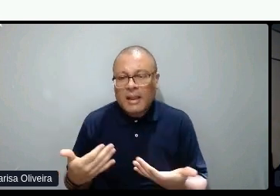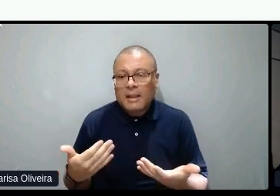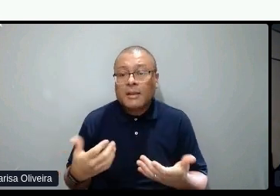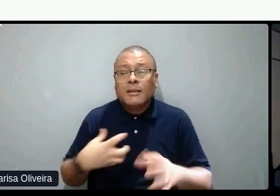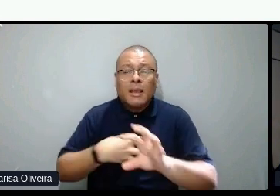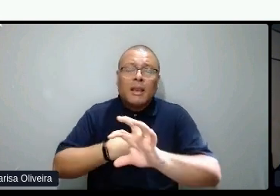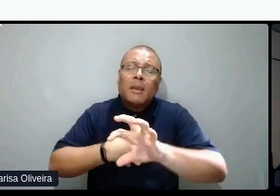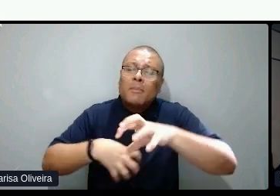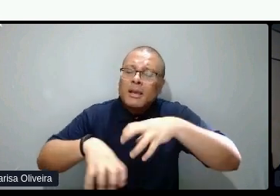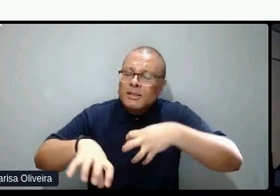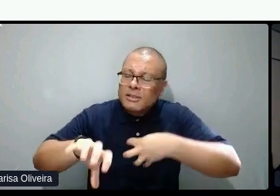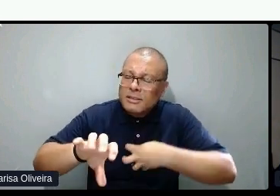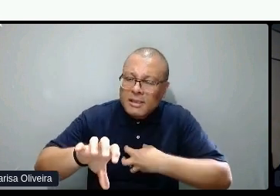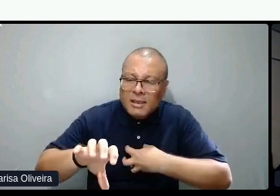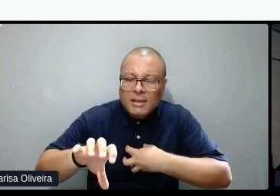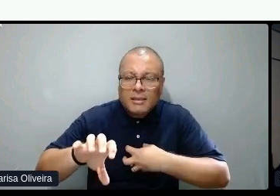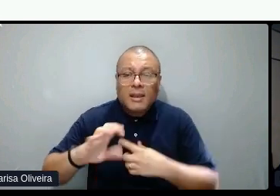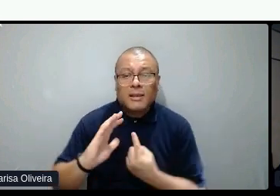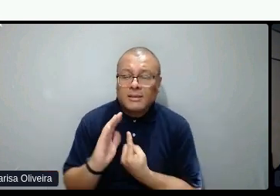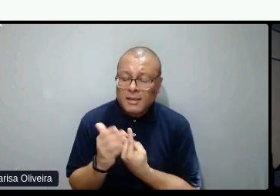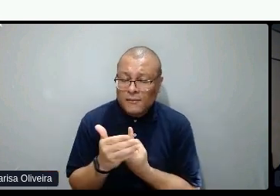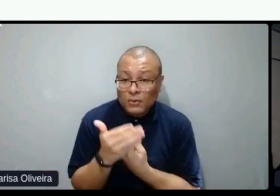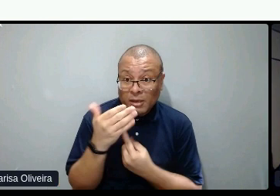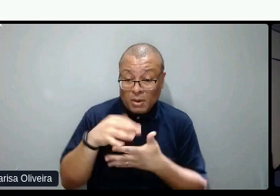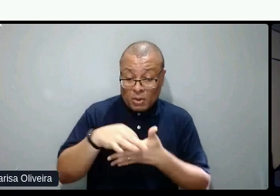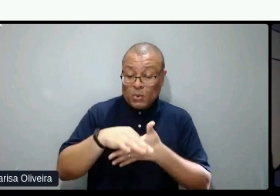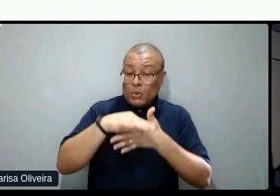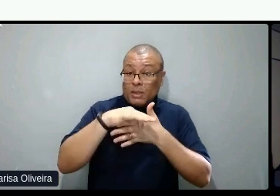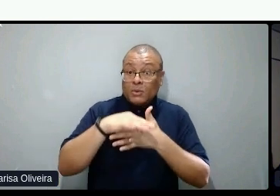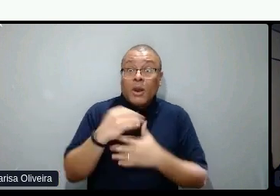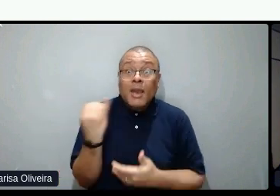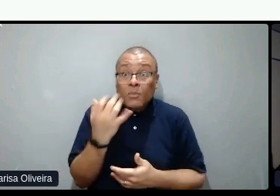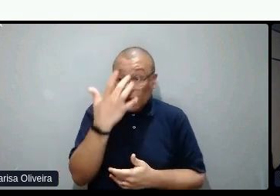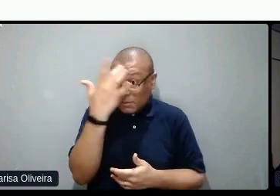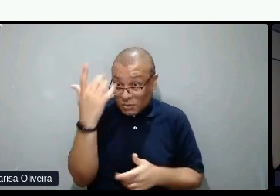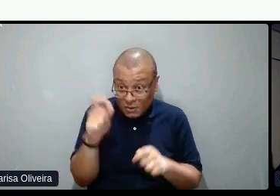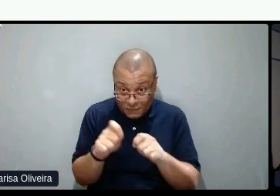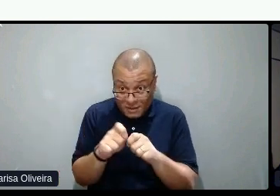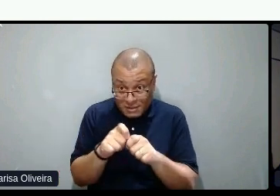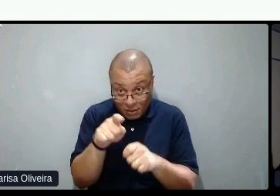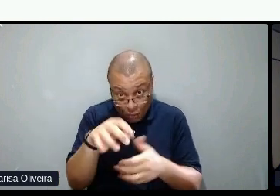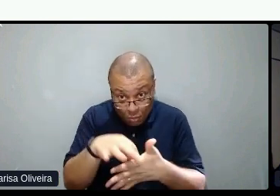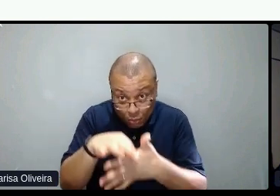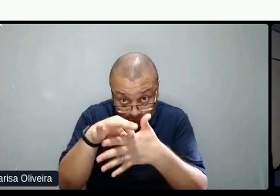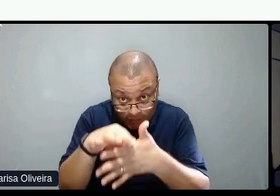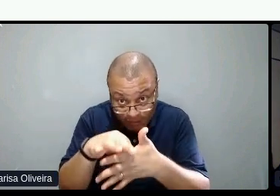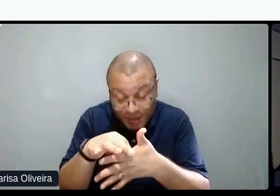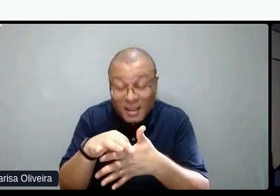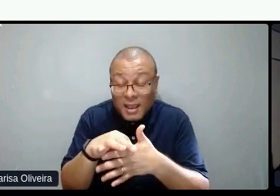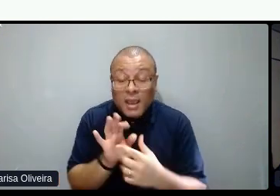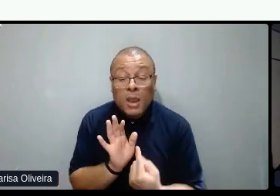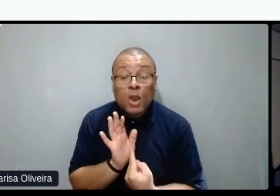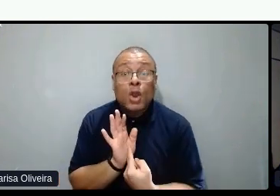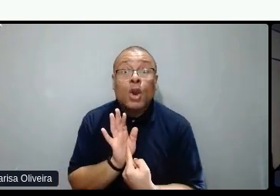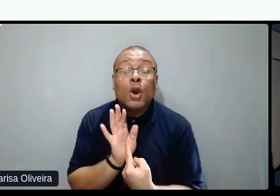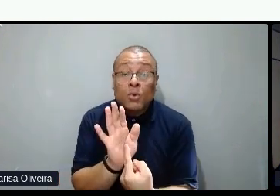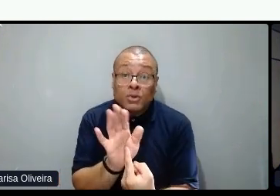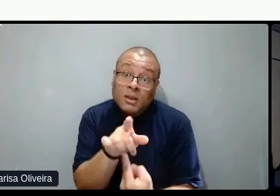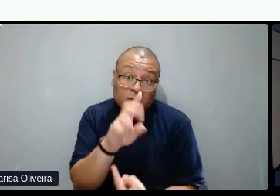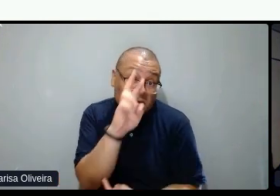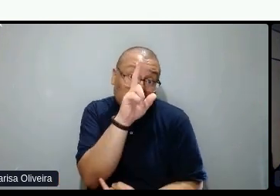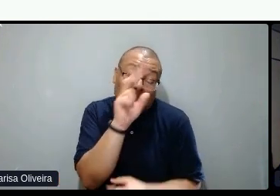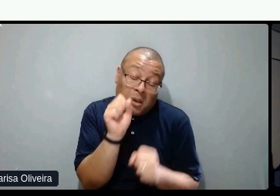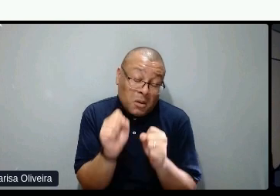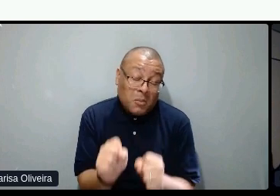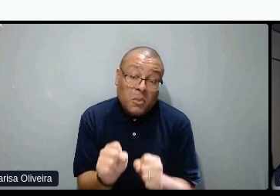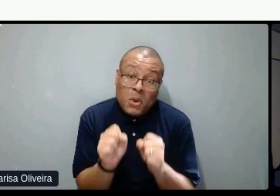empathy for people, and being vulnerable as a leader, one of the most important things you can do as a leader is to show that you make mistakes.